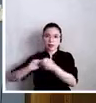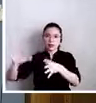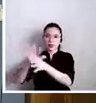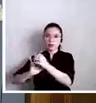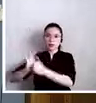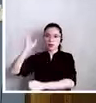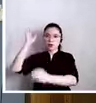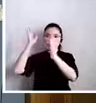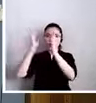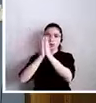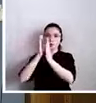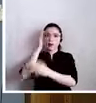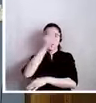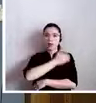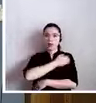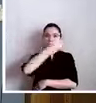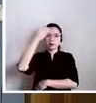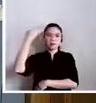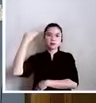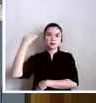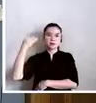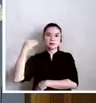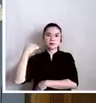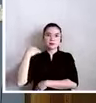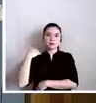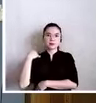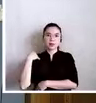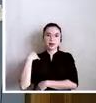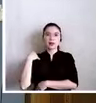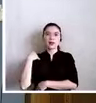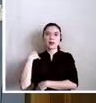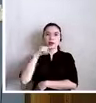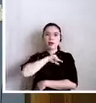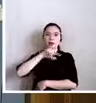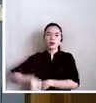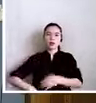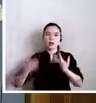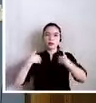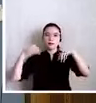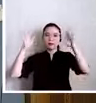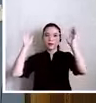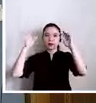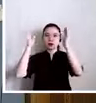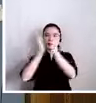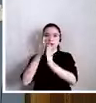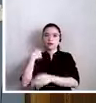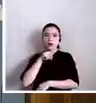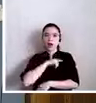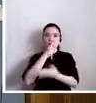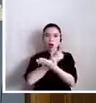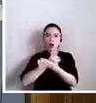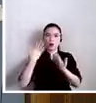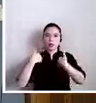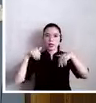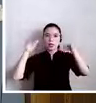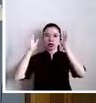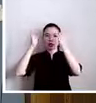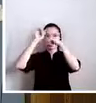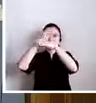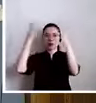souls. Amen. Mary, Queen of Angels, pray for us. Holy angels in heaven, pray for